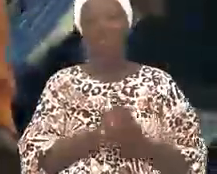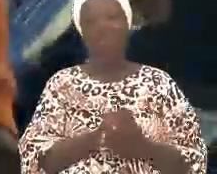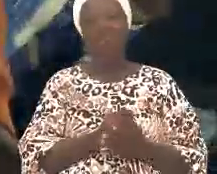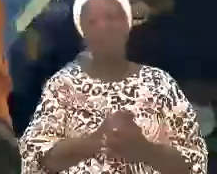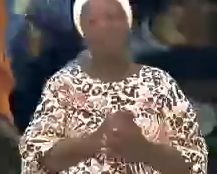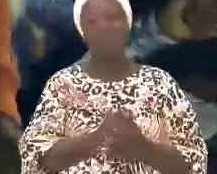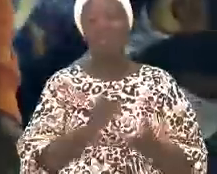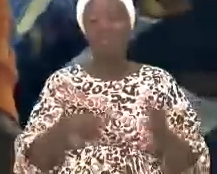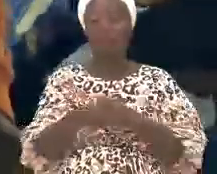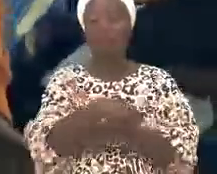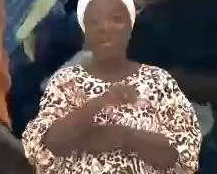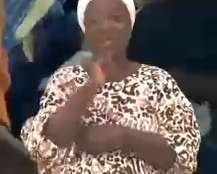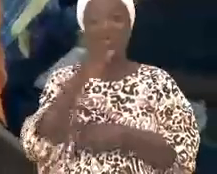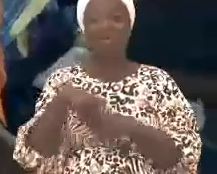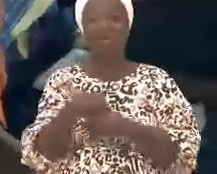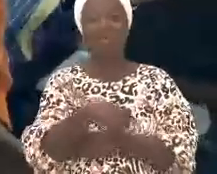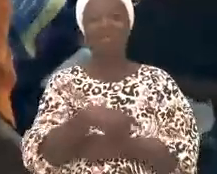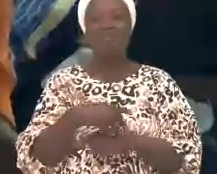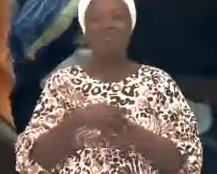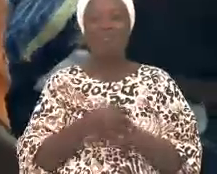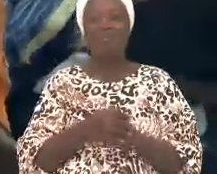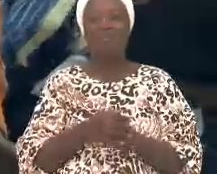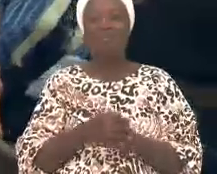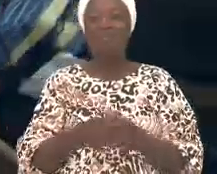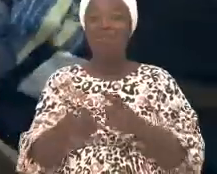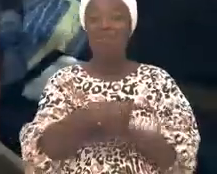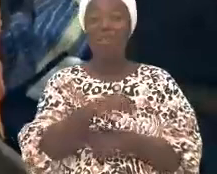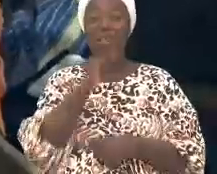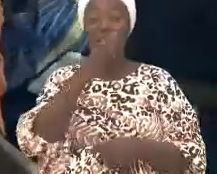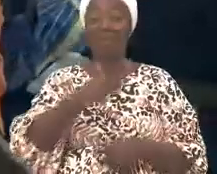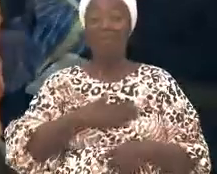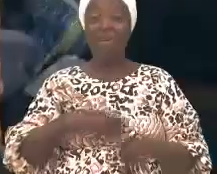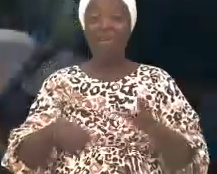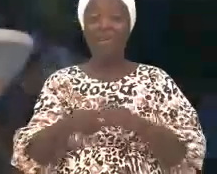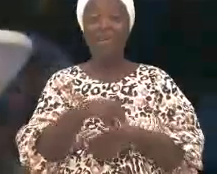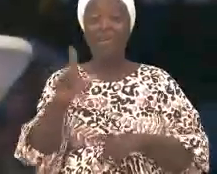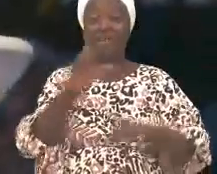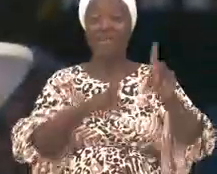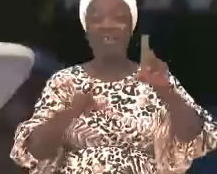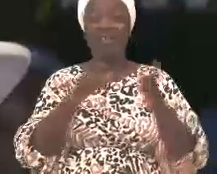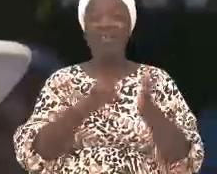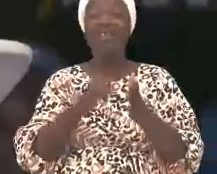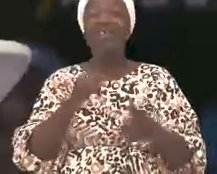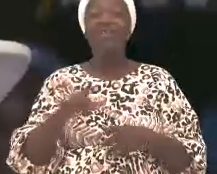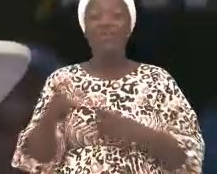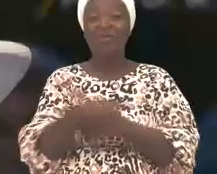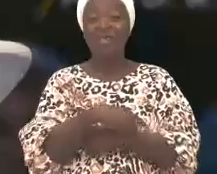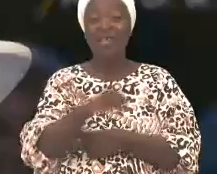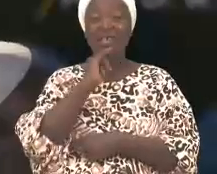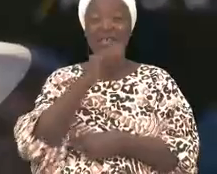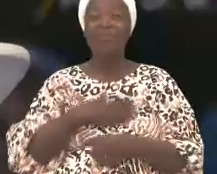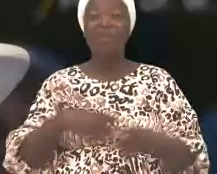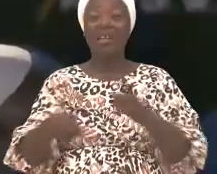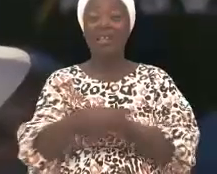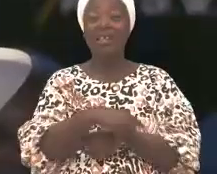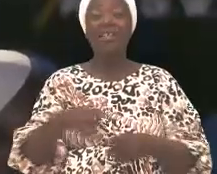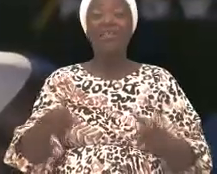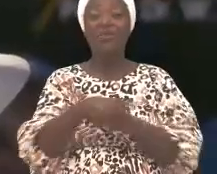Today is your day. Today is my day. Today is our day. Today is his